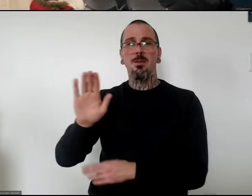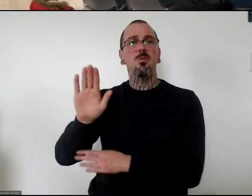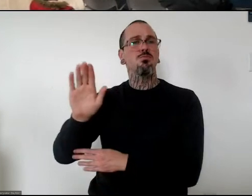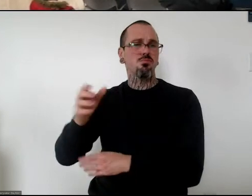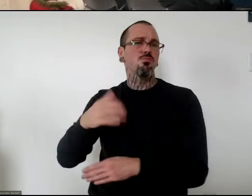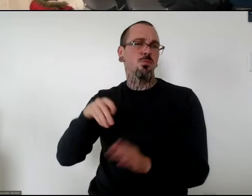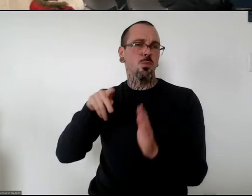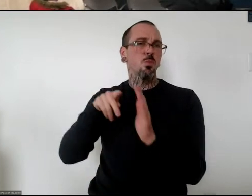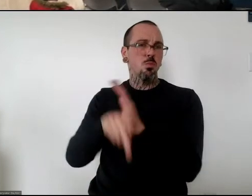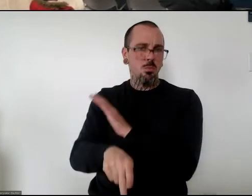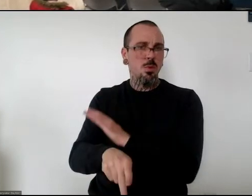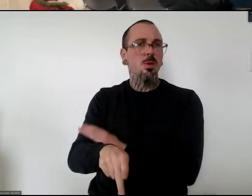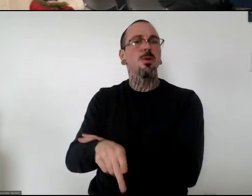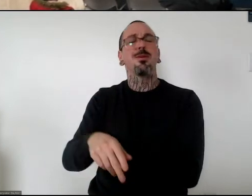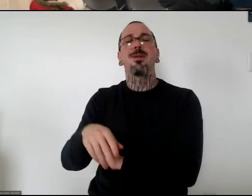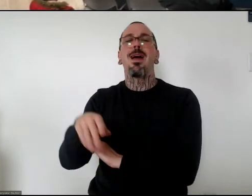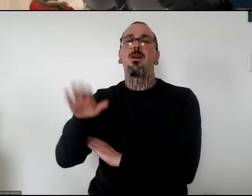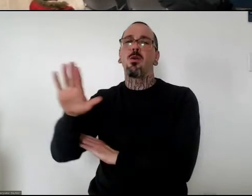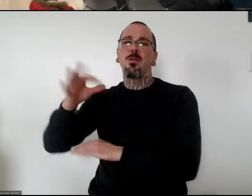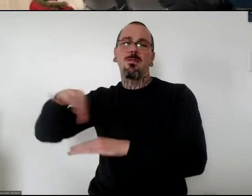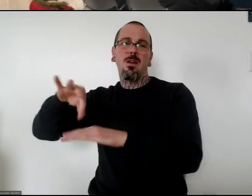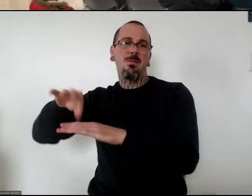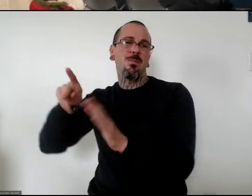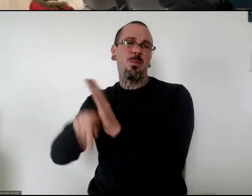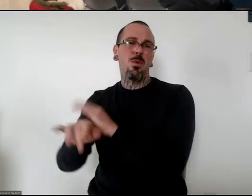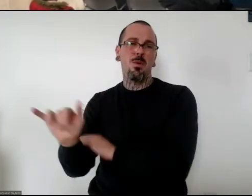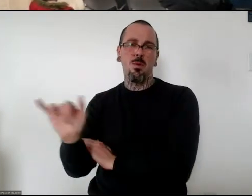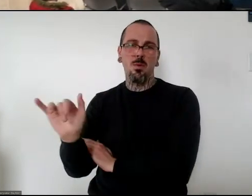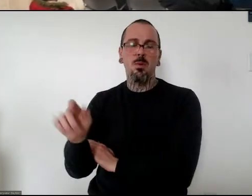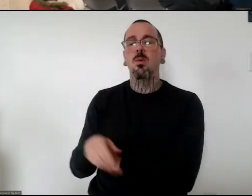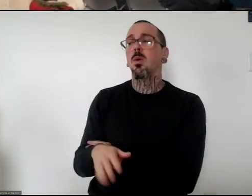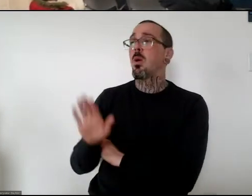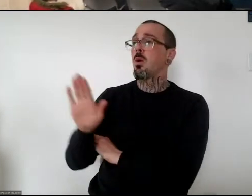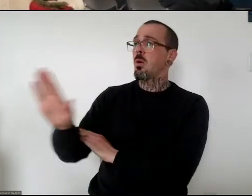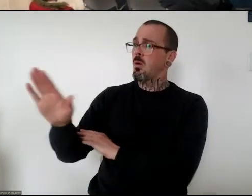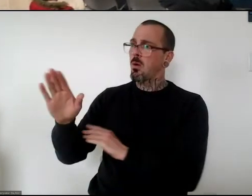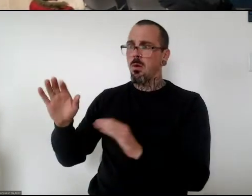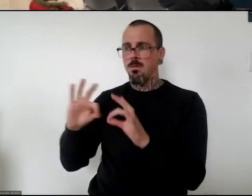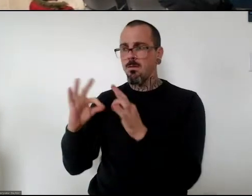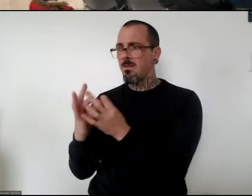ex-partner. The Hibbs have turned their personal tragedy into a